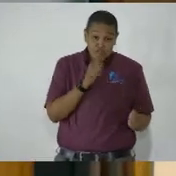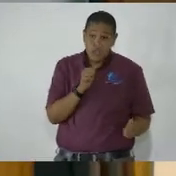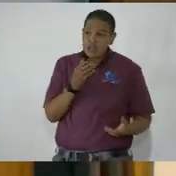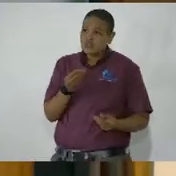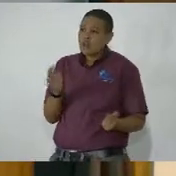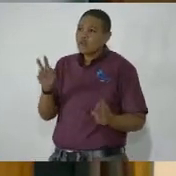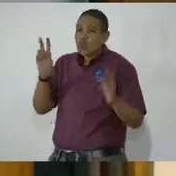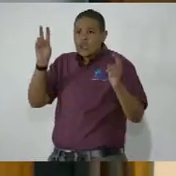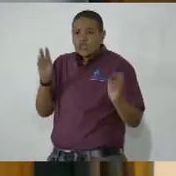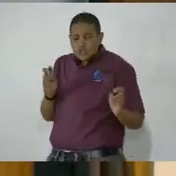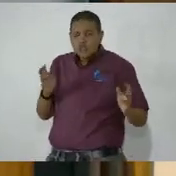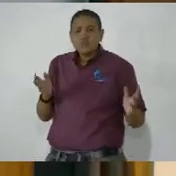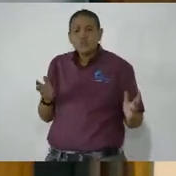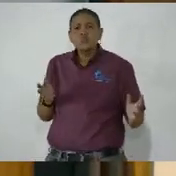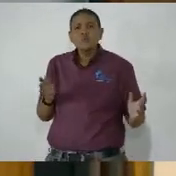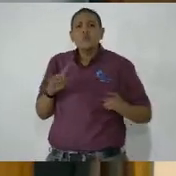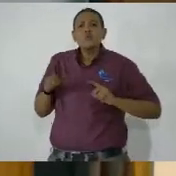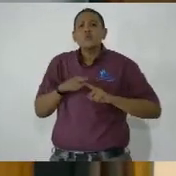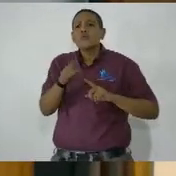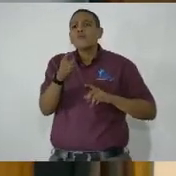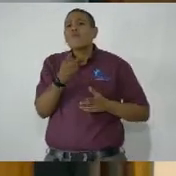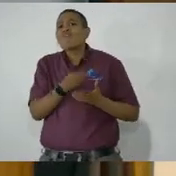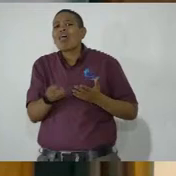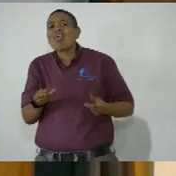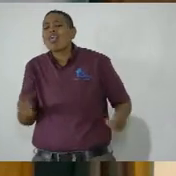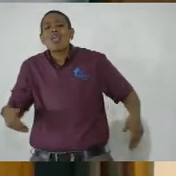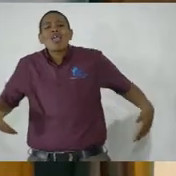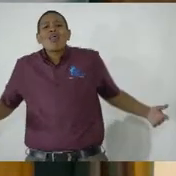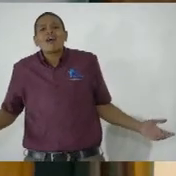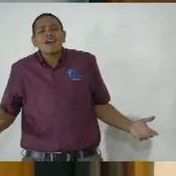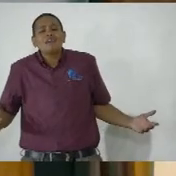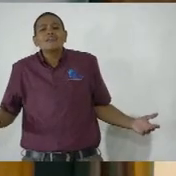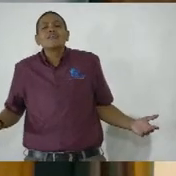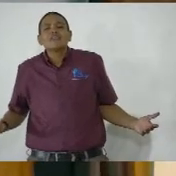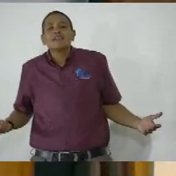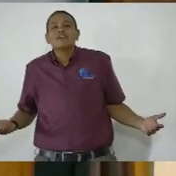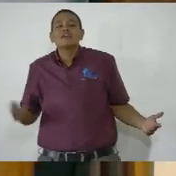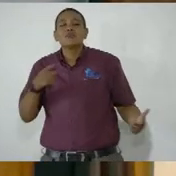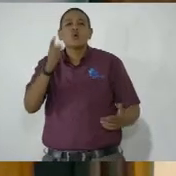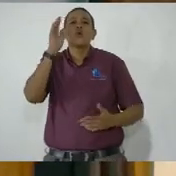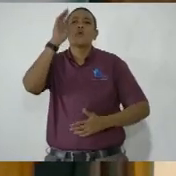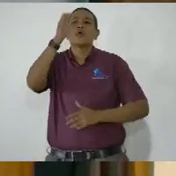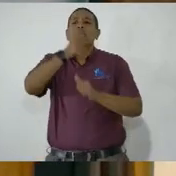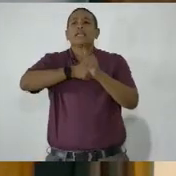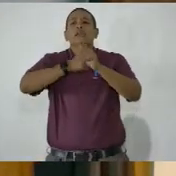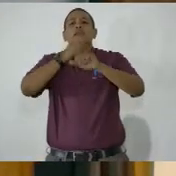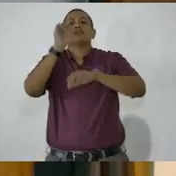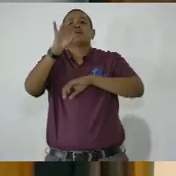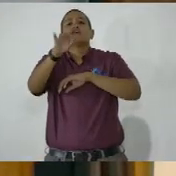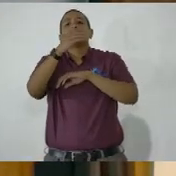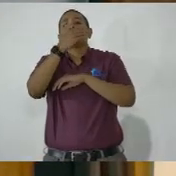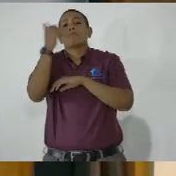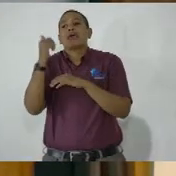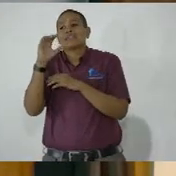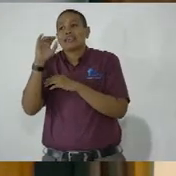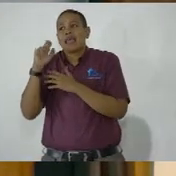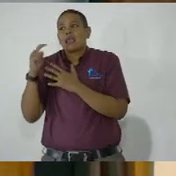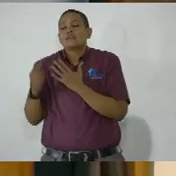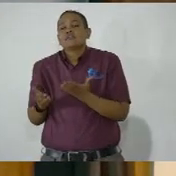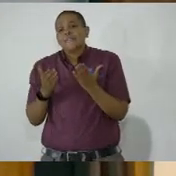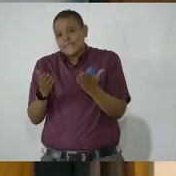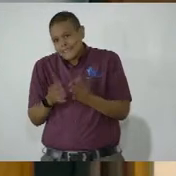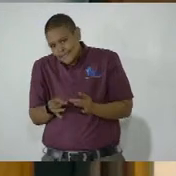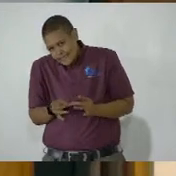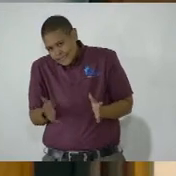matters, and when you fail to settle your matters, then you each put forward your best case, and the